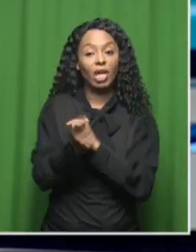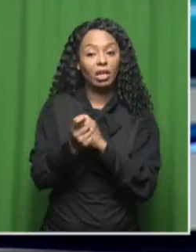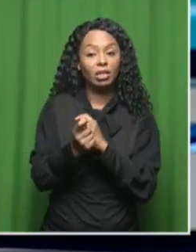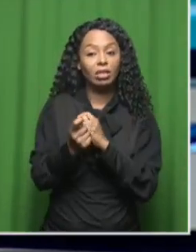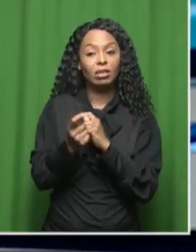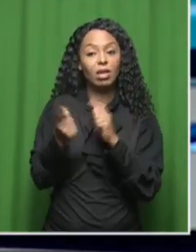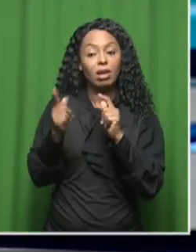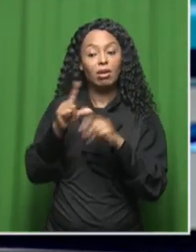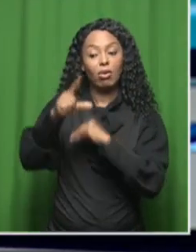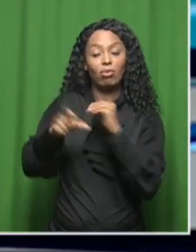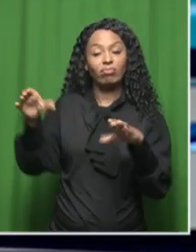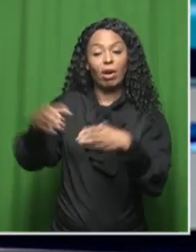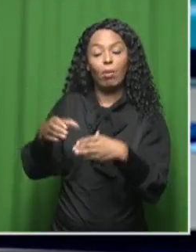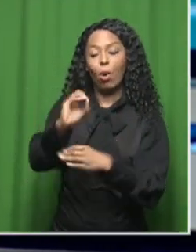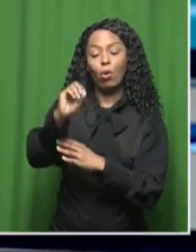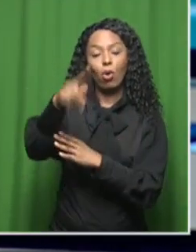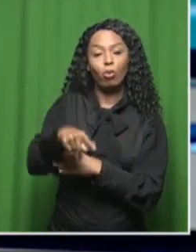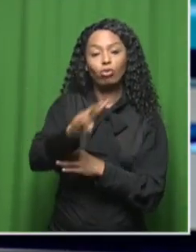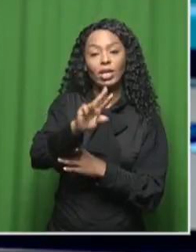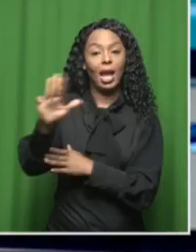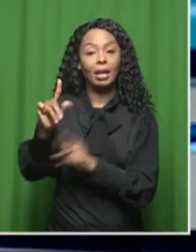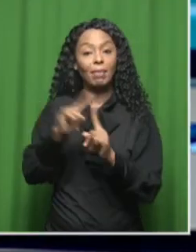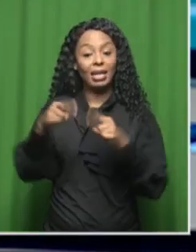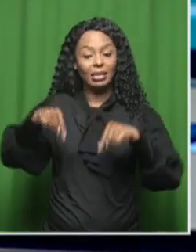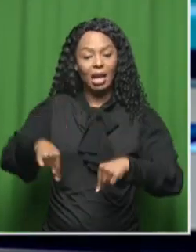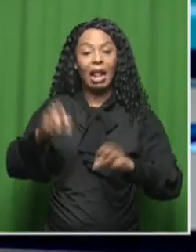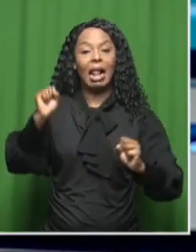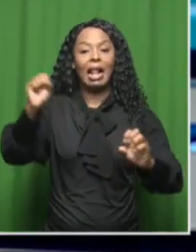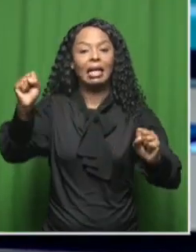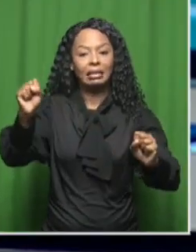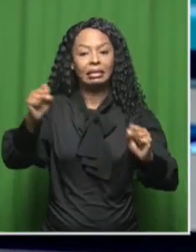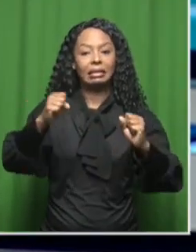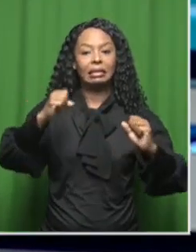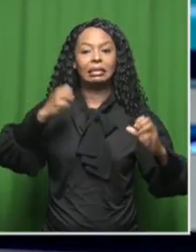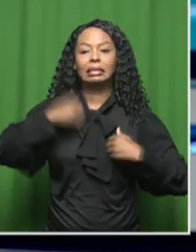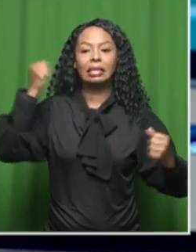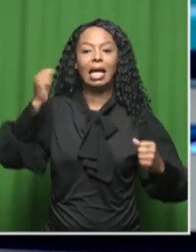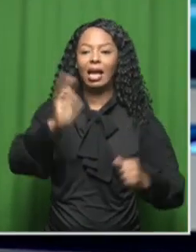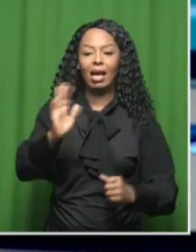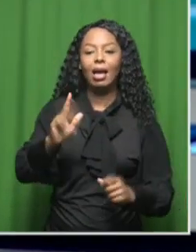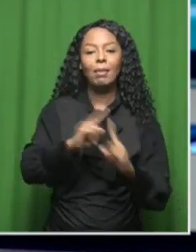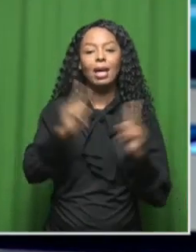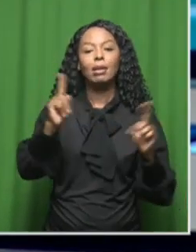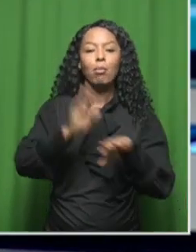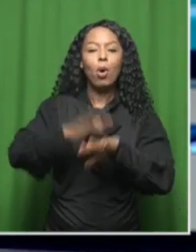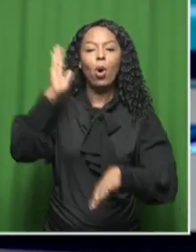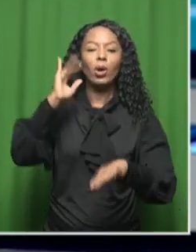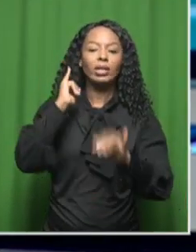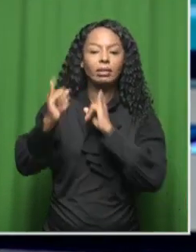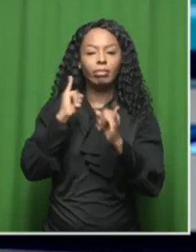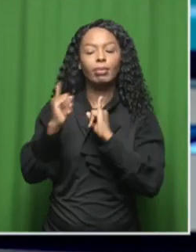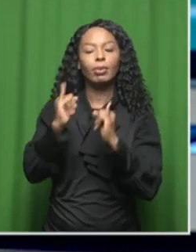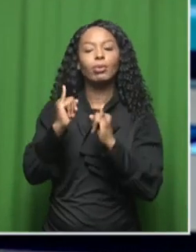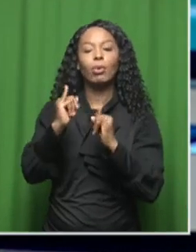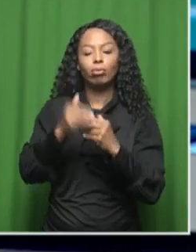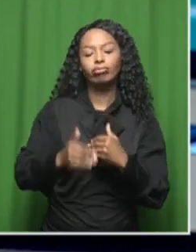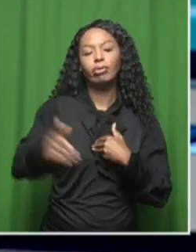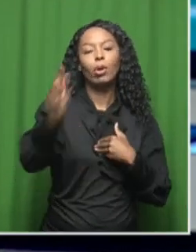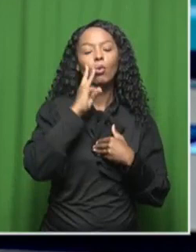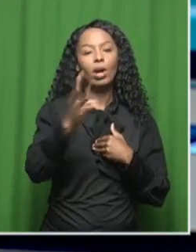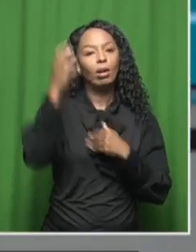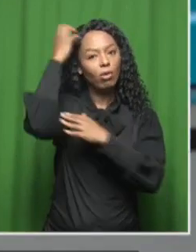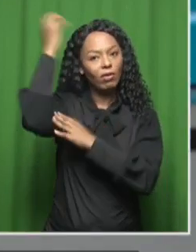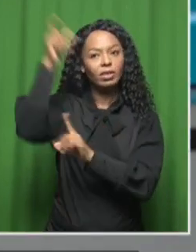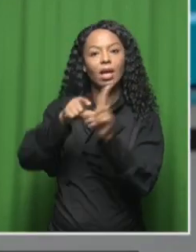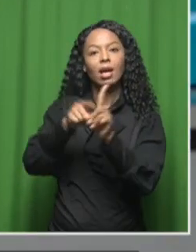but unfortunately we can't talk to that, but we will have more conversations. Prof, if you'd please accept another invite form from us to come in. Professor Francois